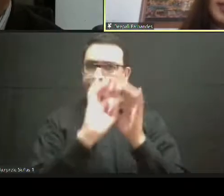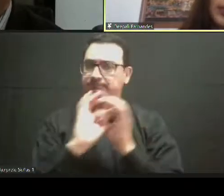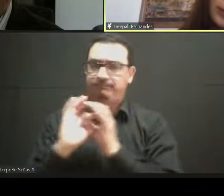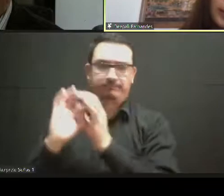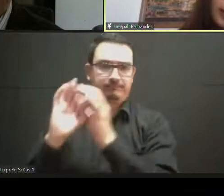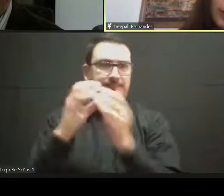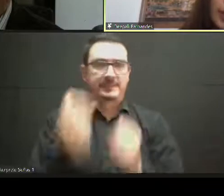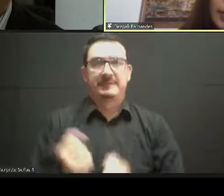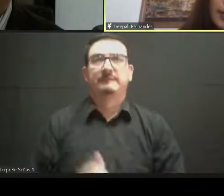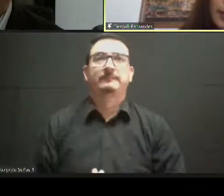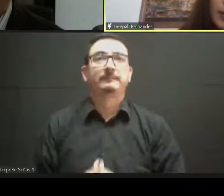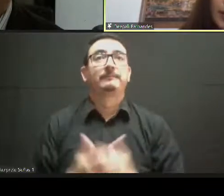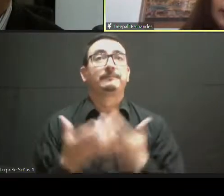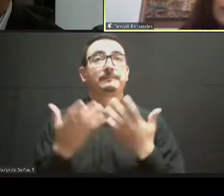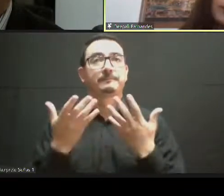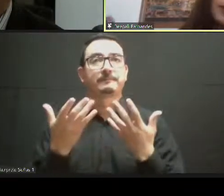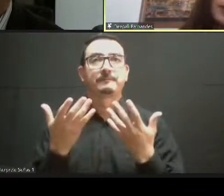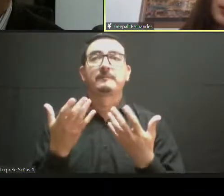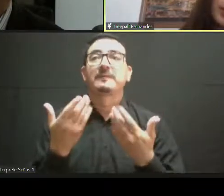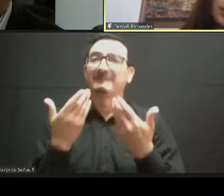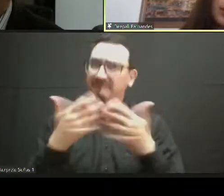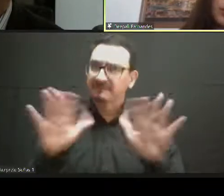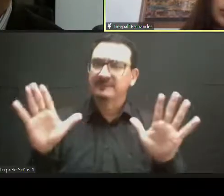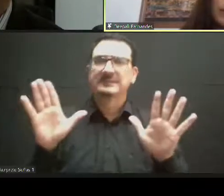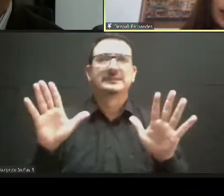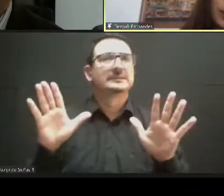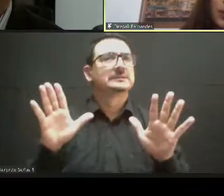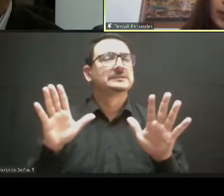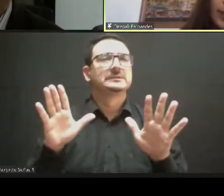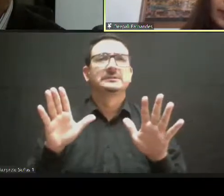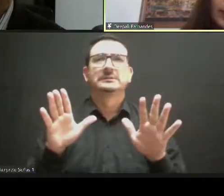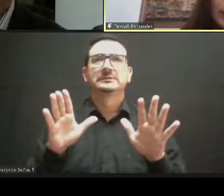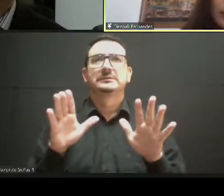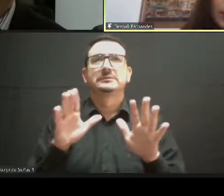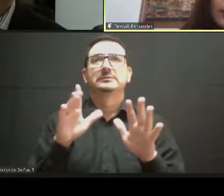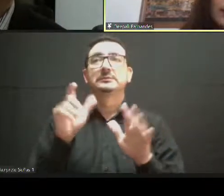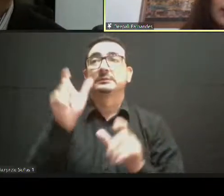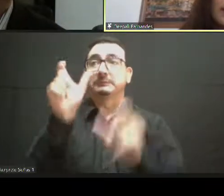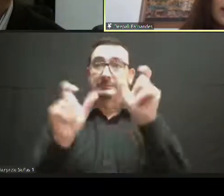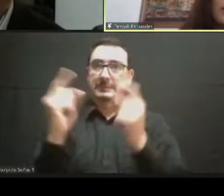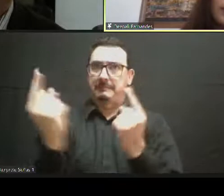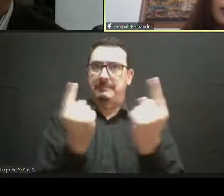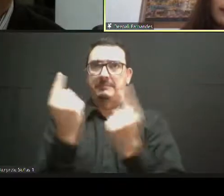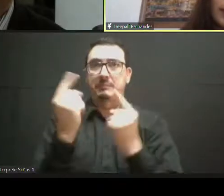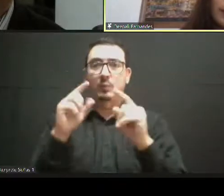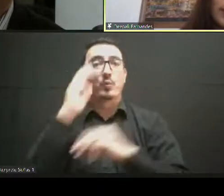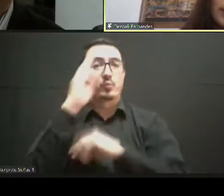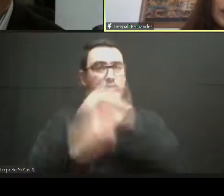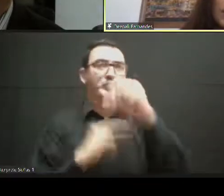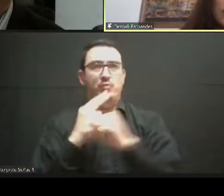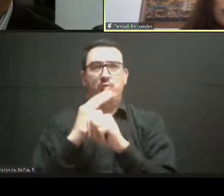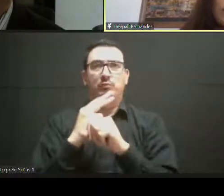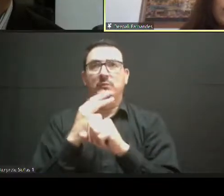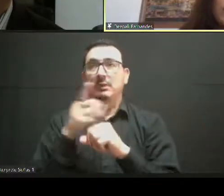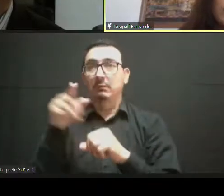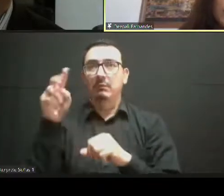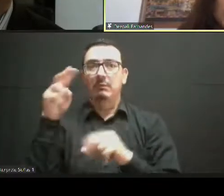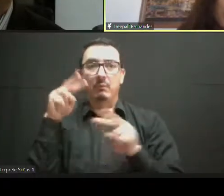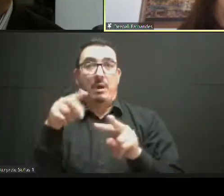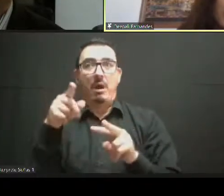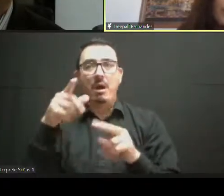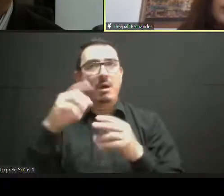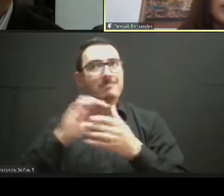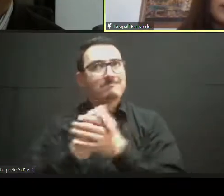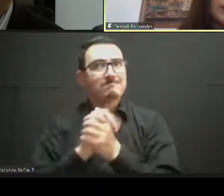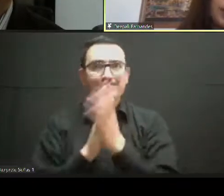linguistic commonalities in the case of, for instance, Morocco with France or Madagascar with France, and also a very favorable time zone for the